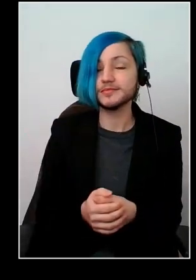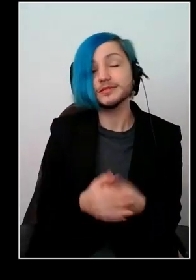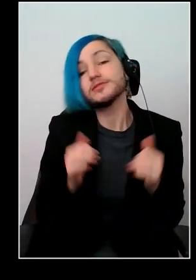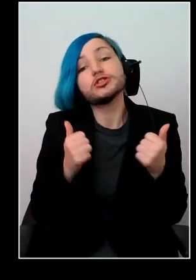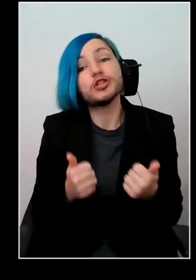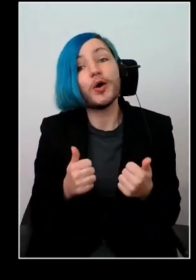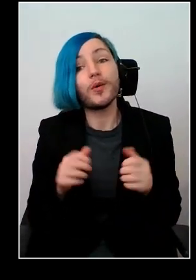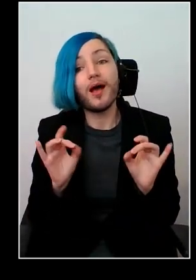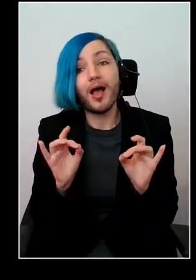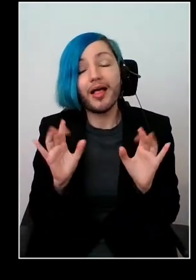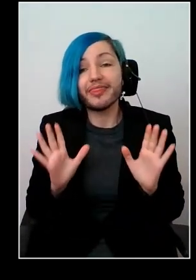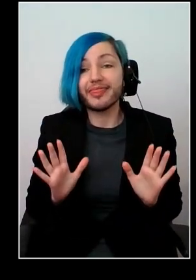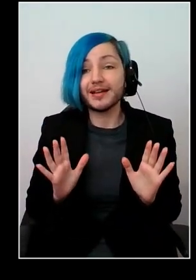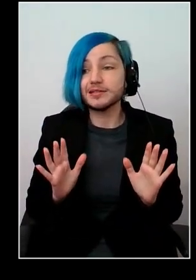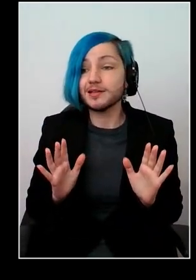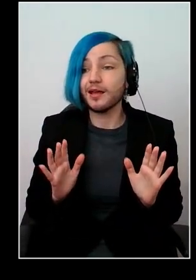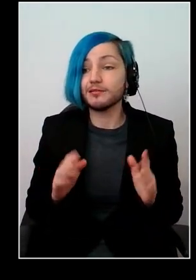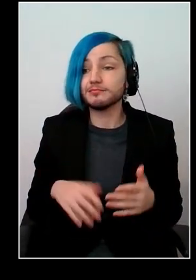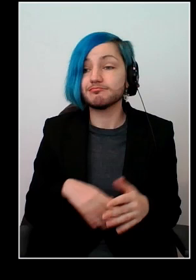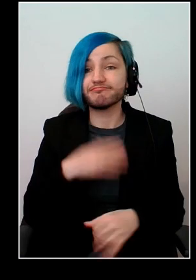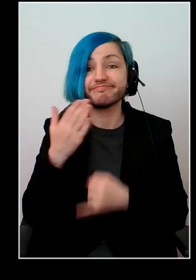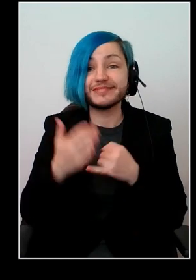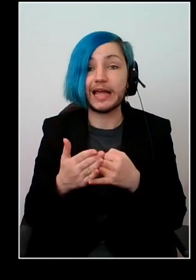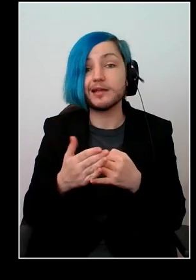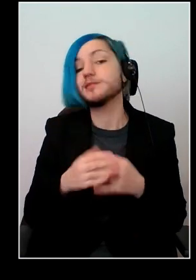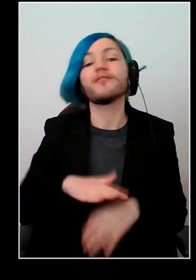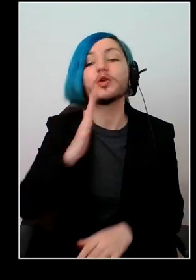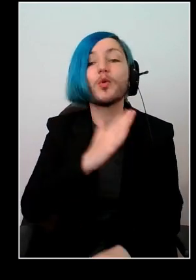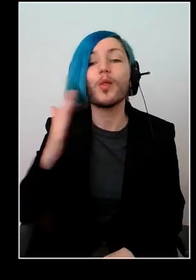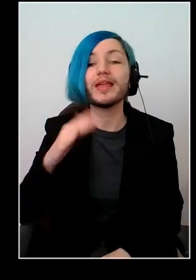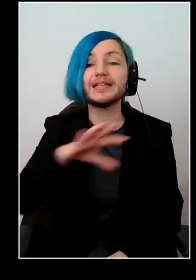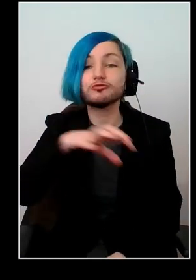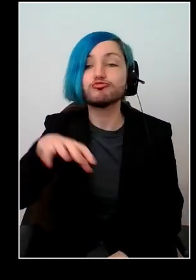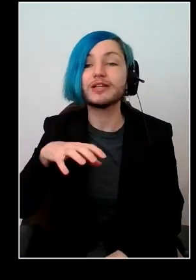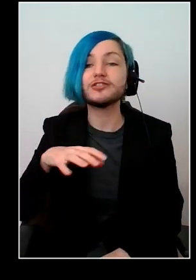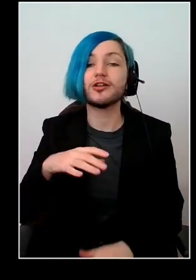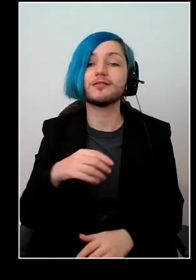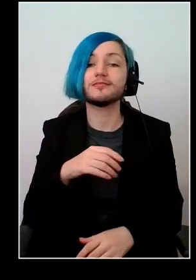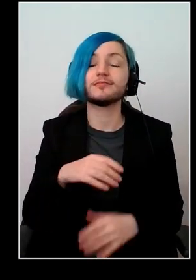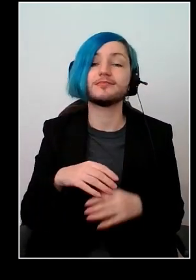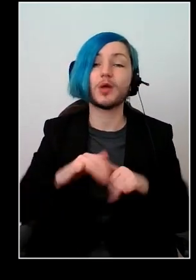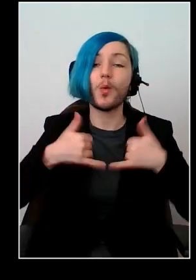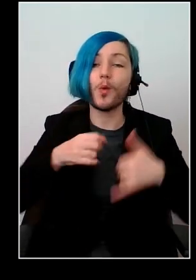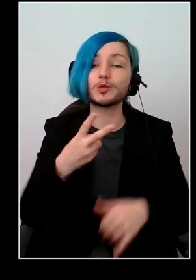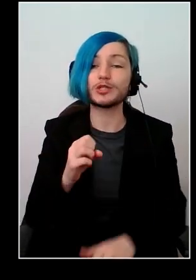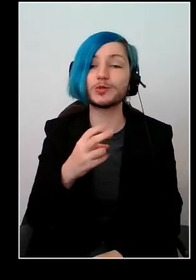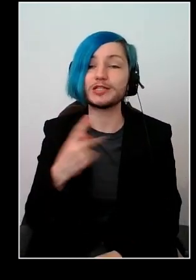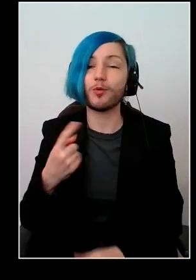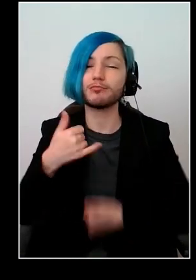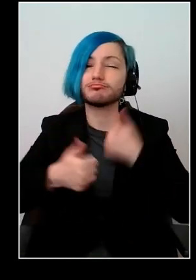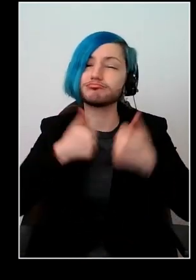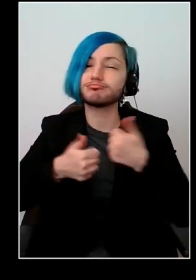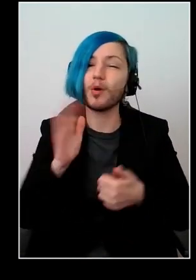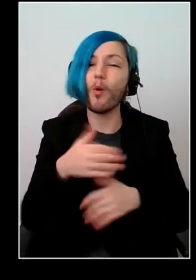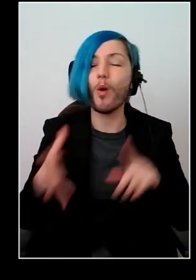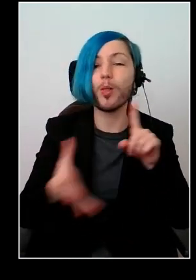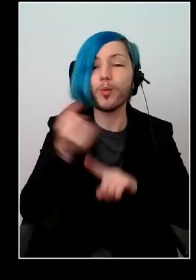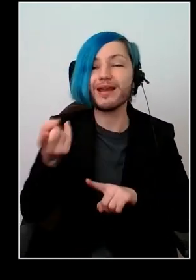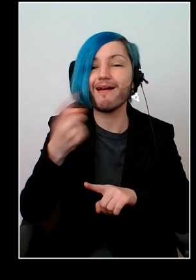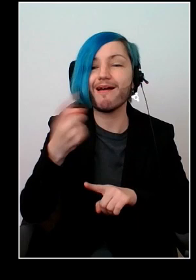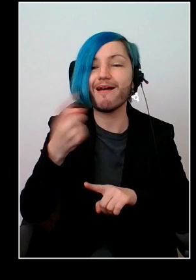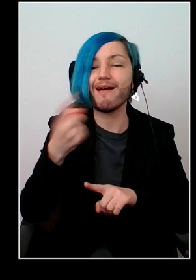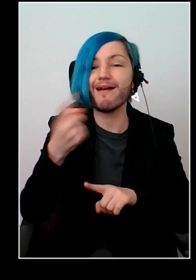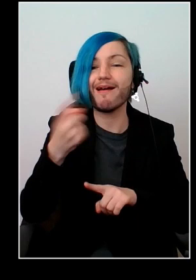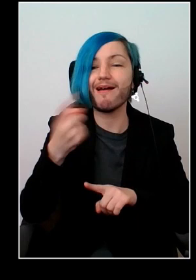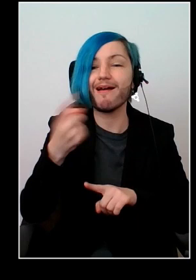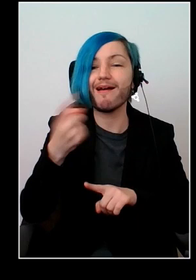East Region 2021 Apprenticeship Awards. Congratulations to all the winners and highly commended here today. You will receive a toolkit to help promote